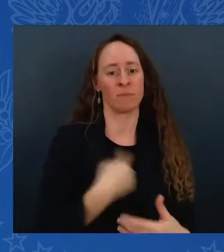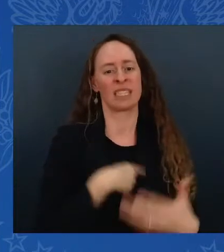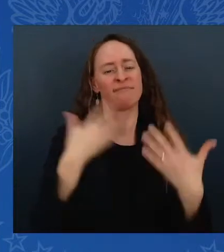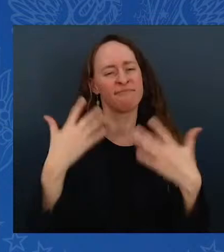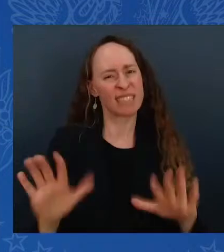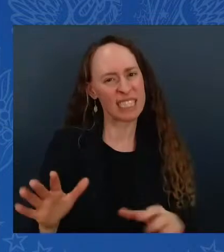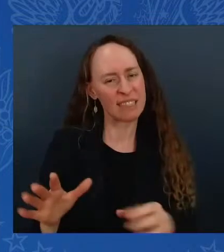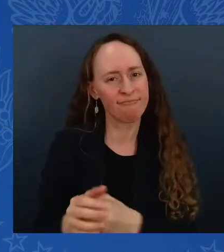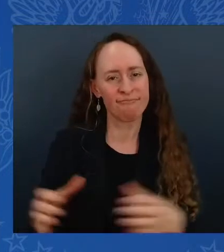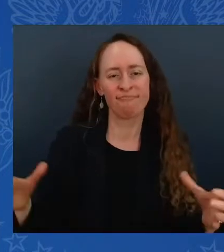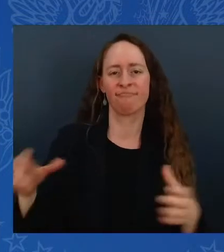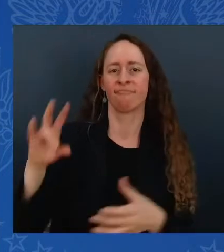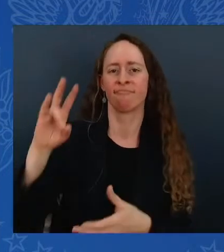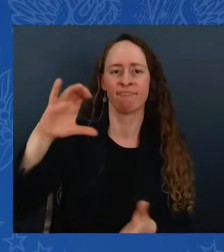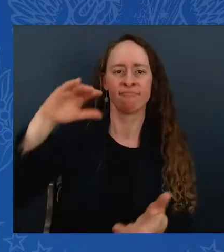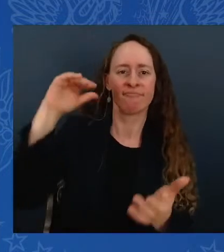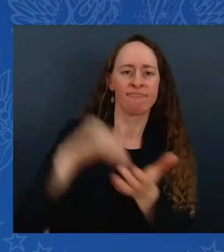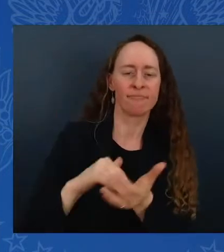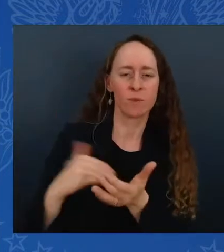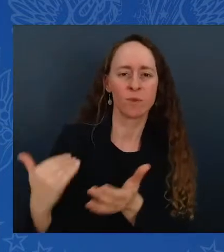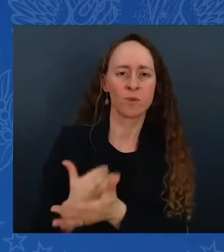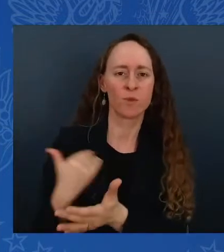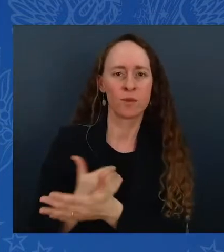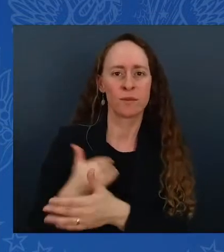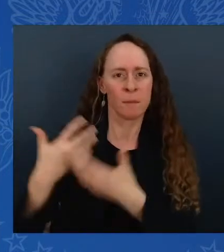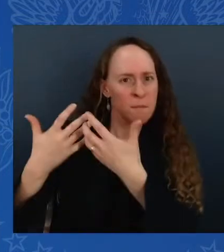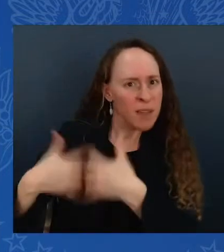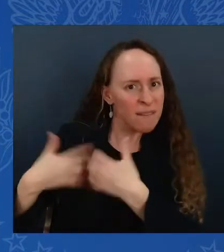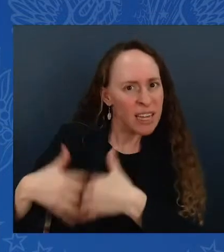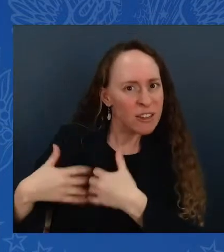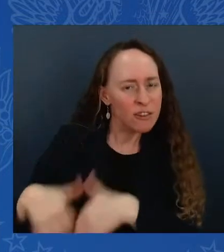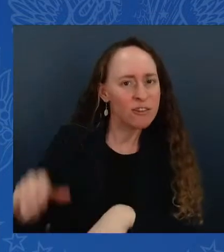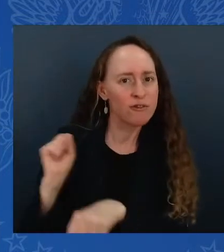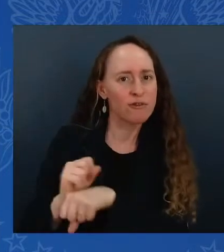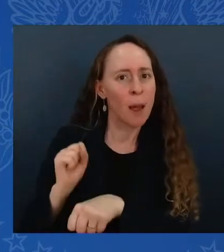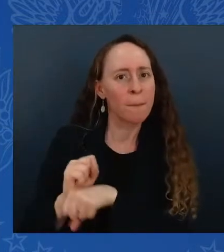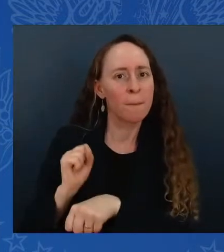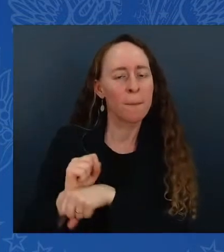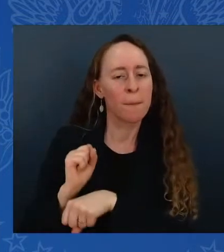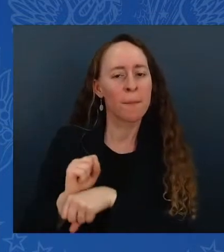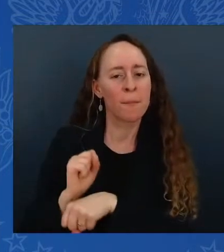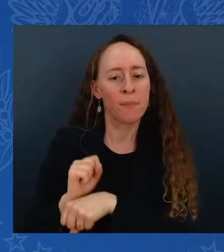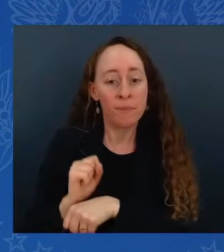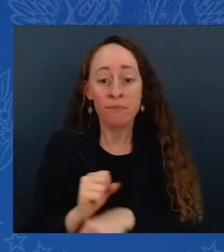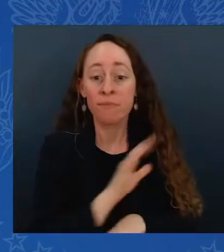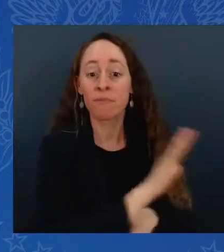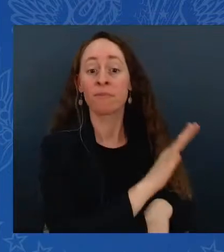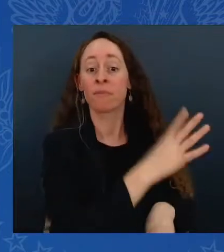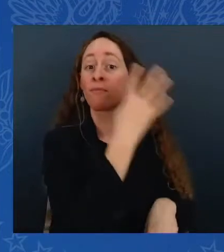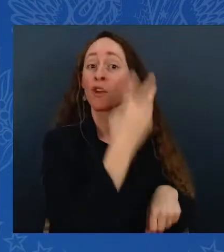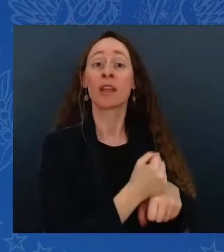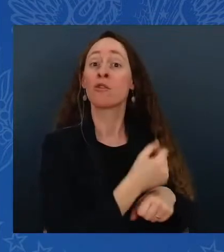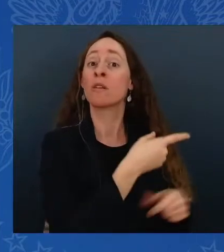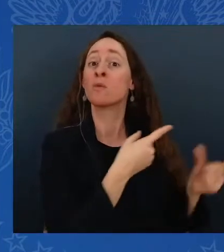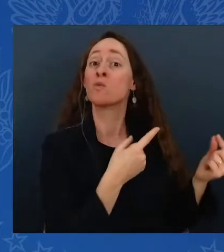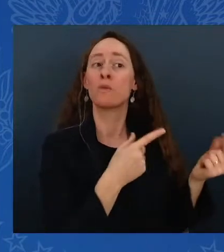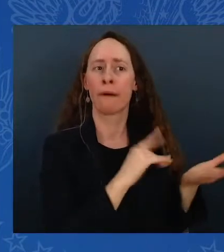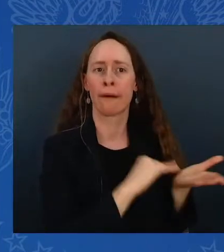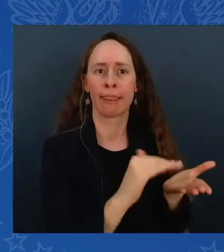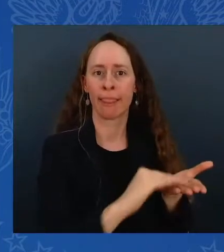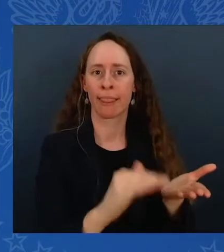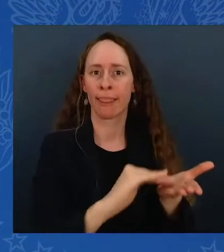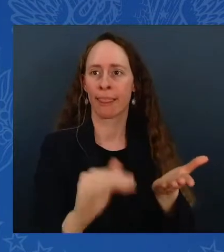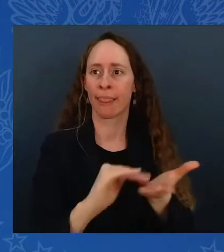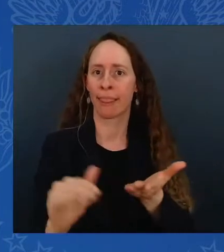years. On our watch, factory construction is at a record high. It increased 210%. On the